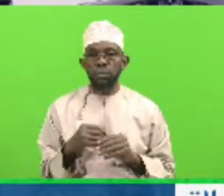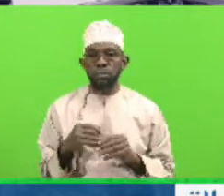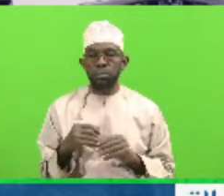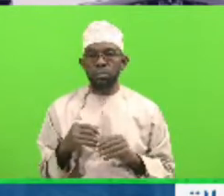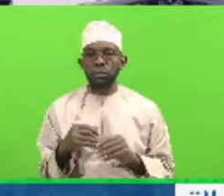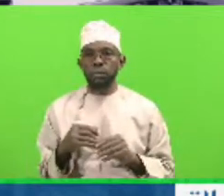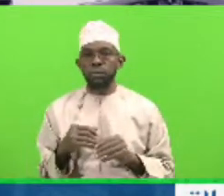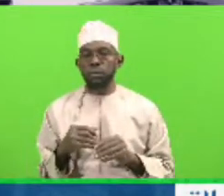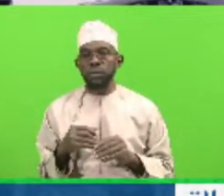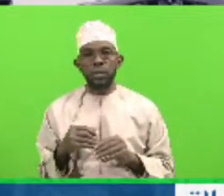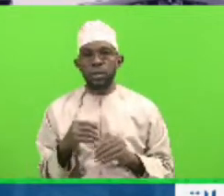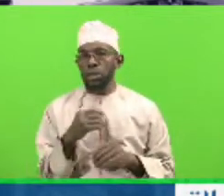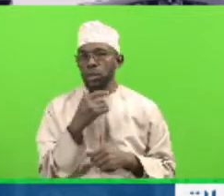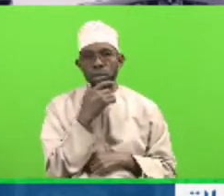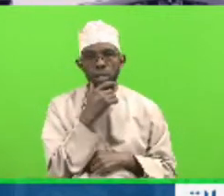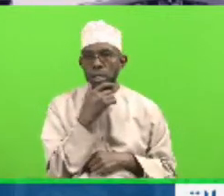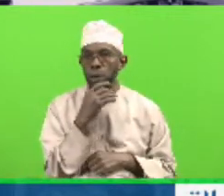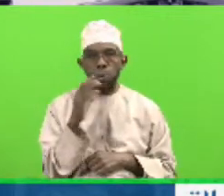It is strange